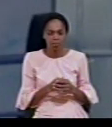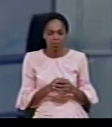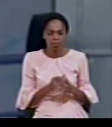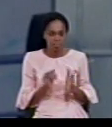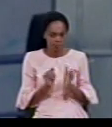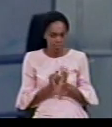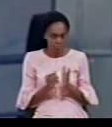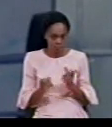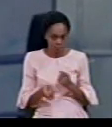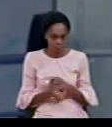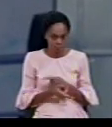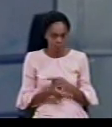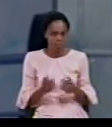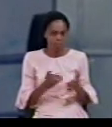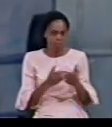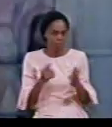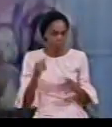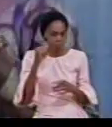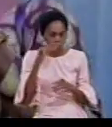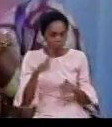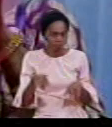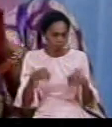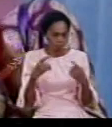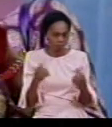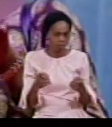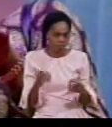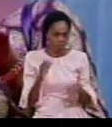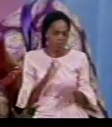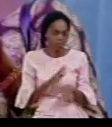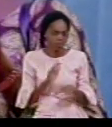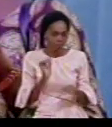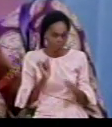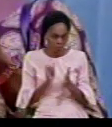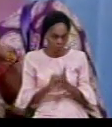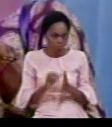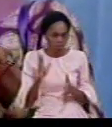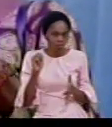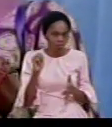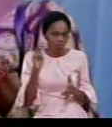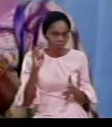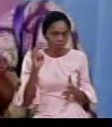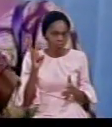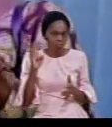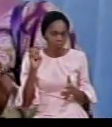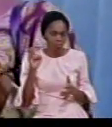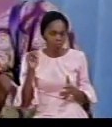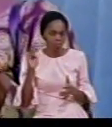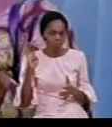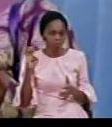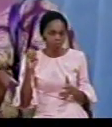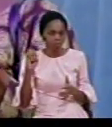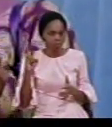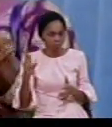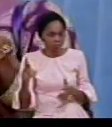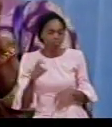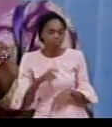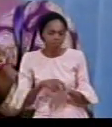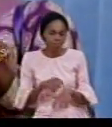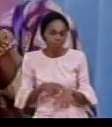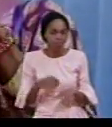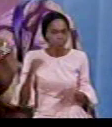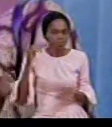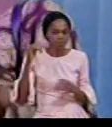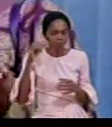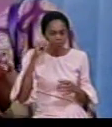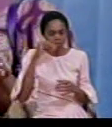that day before I went, that November time, I had a dream. In that dream, I had another dream